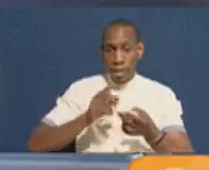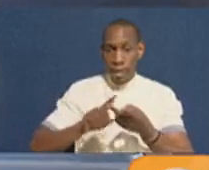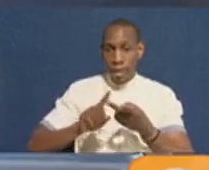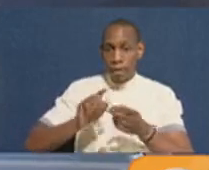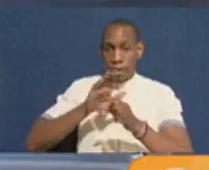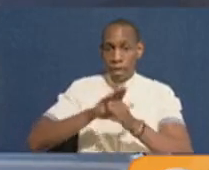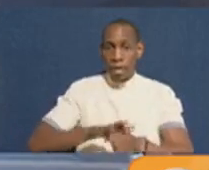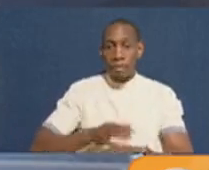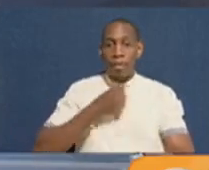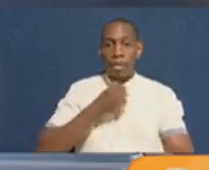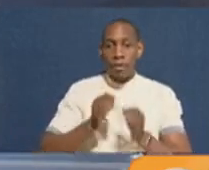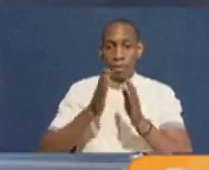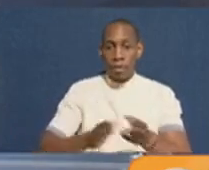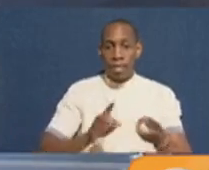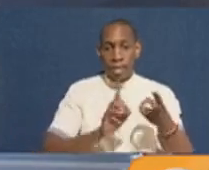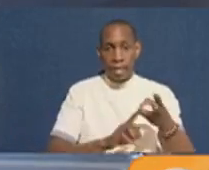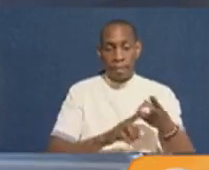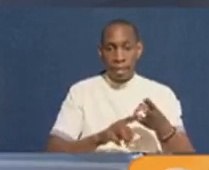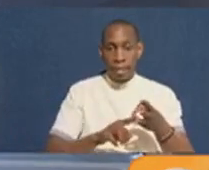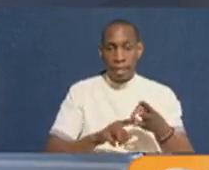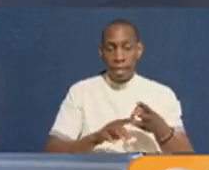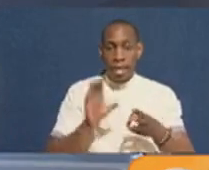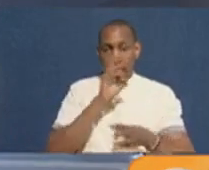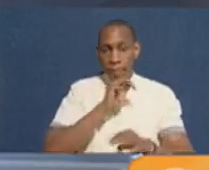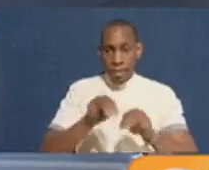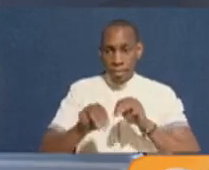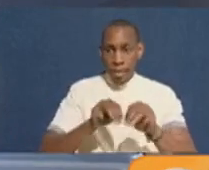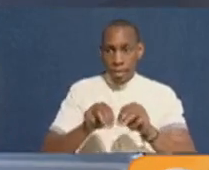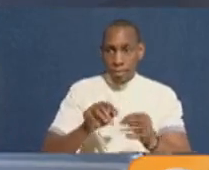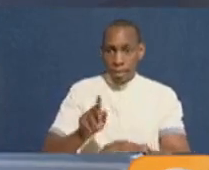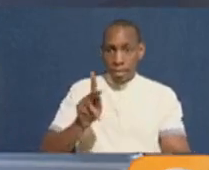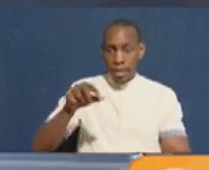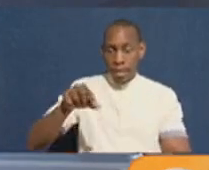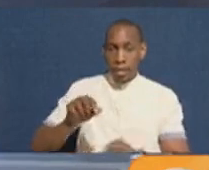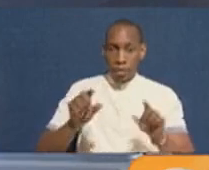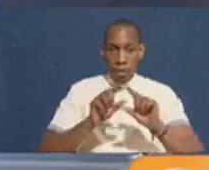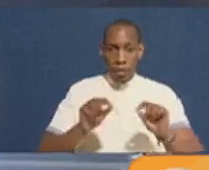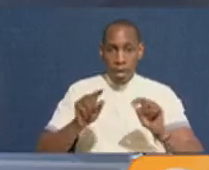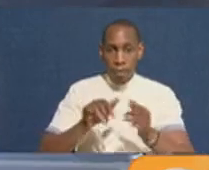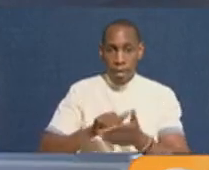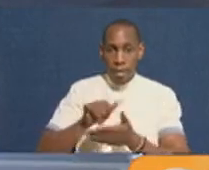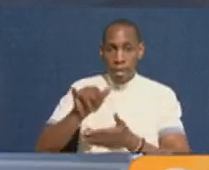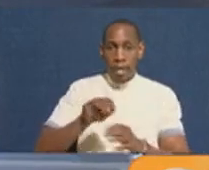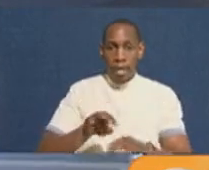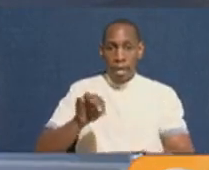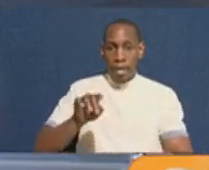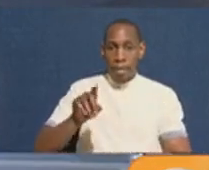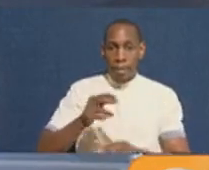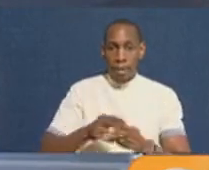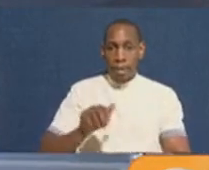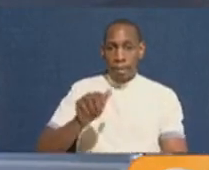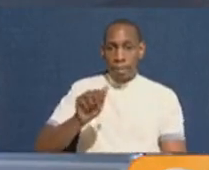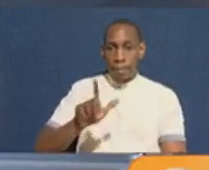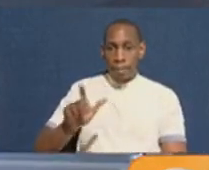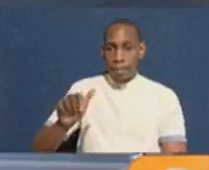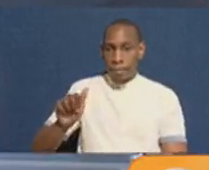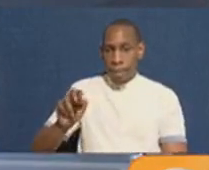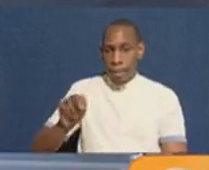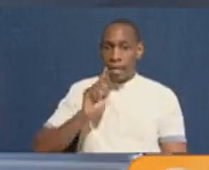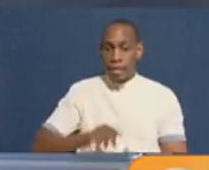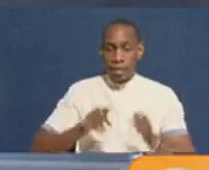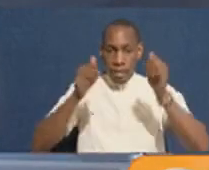of union officials, and mismanagement of the airline. In a statement, the airline's managing director, Allan Kilavuka, said